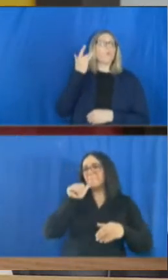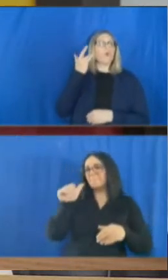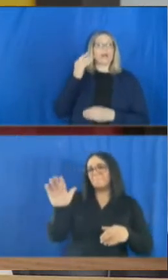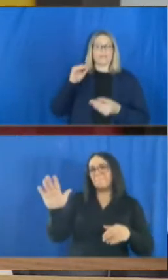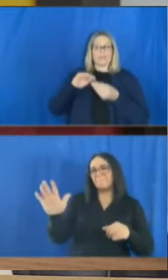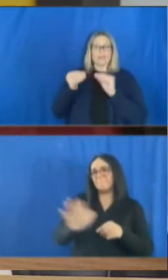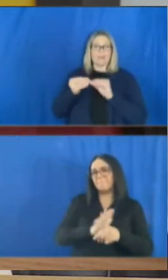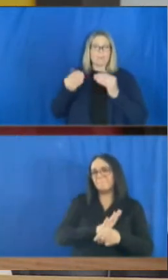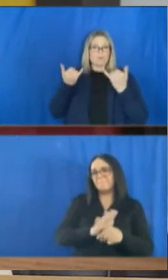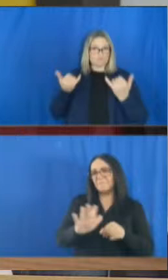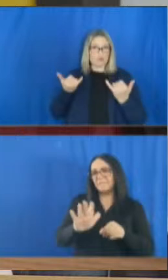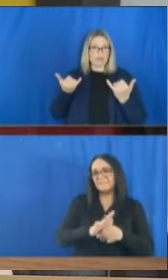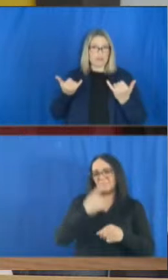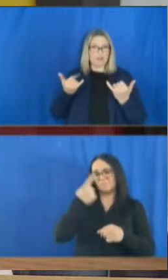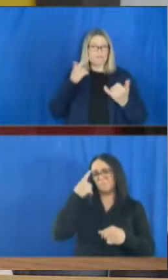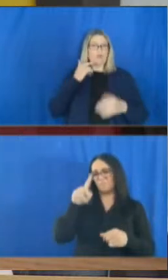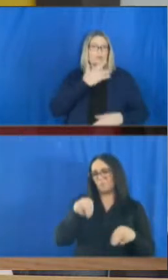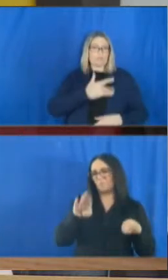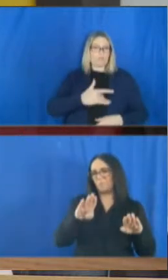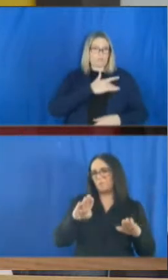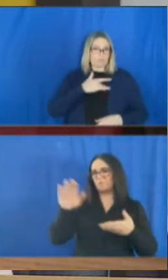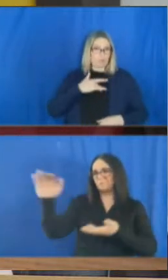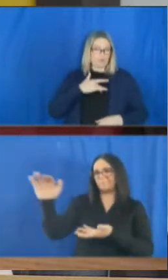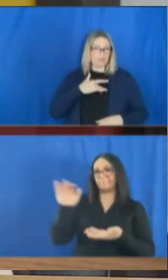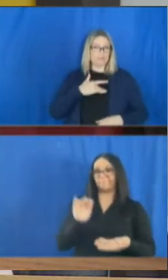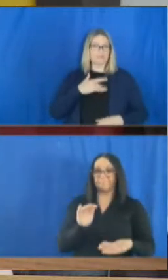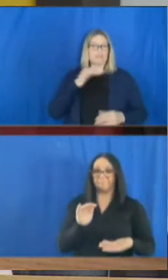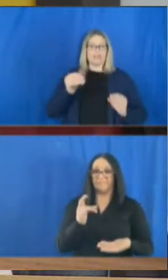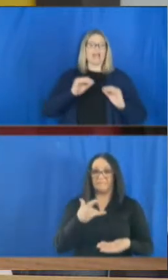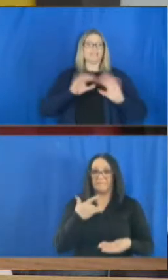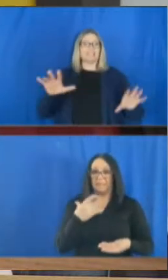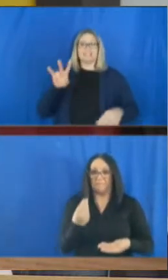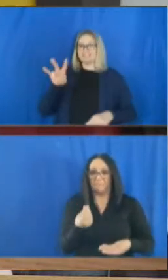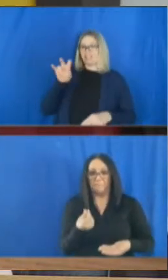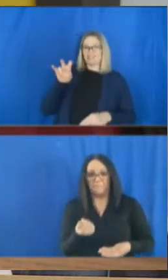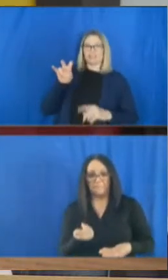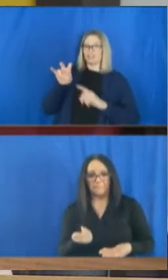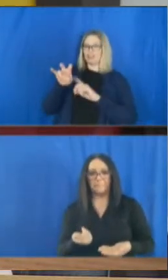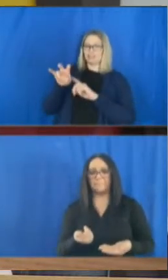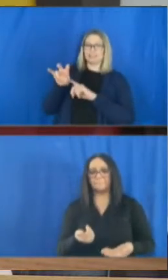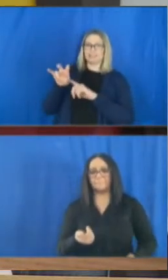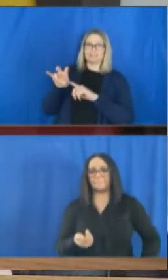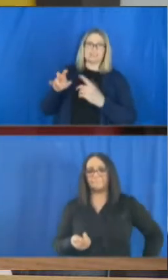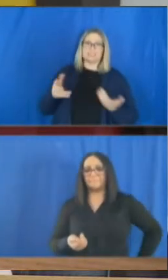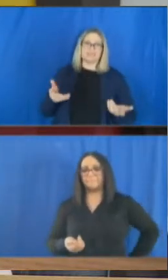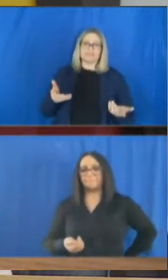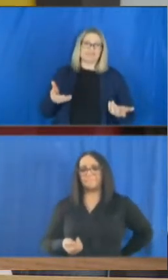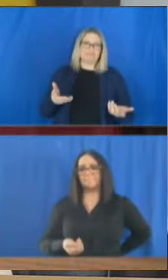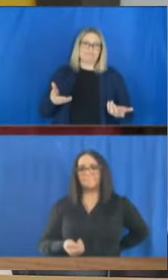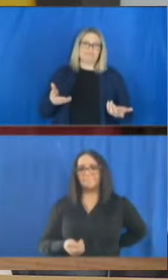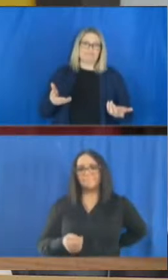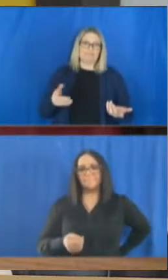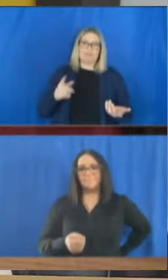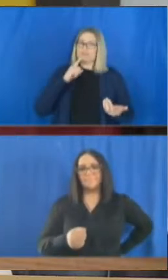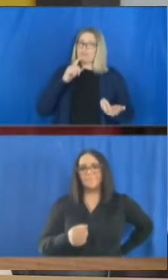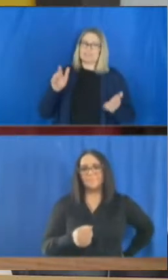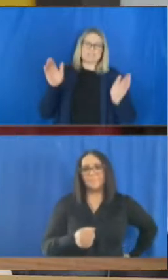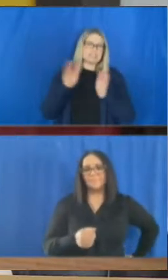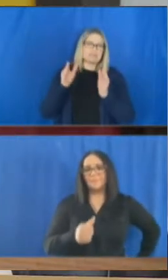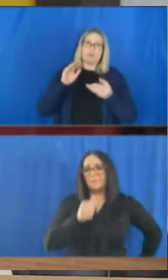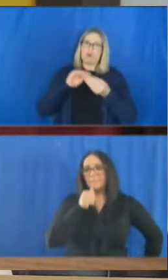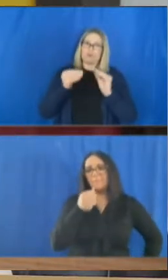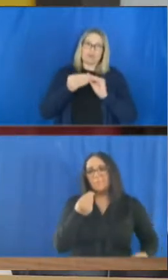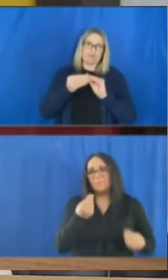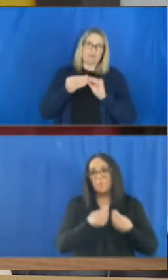get, we can start to factor that in. This medication isn't for everyone. It's not a panacea. It has many side effects